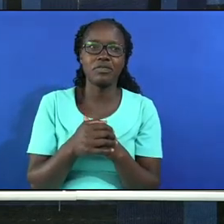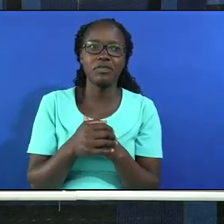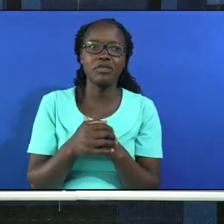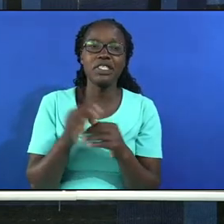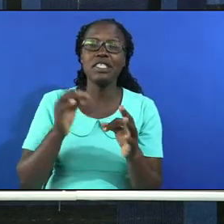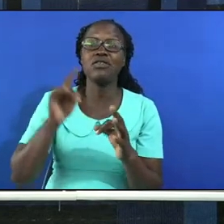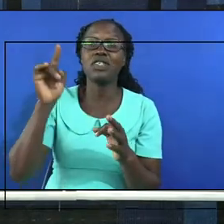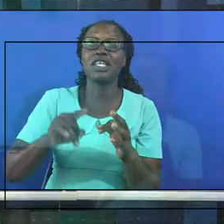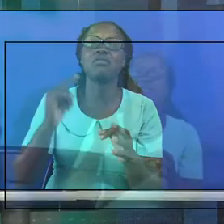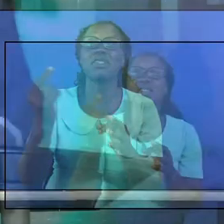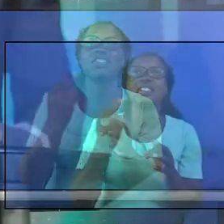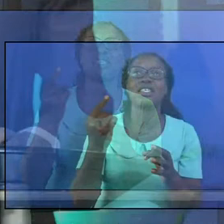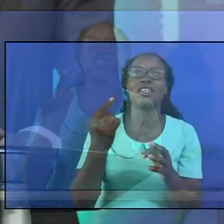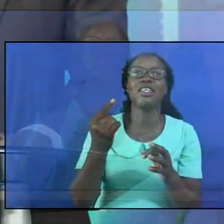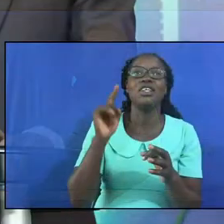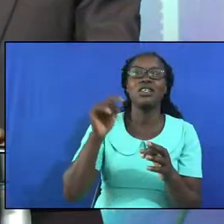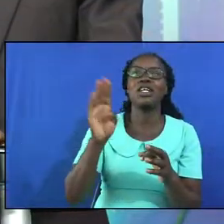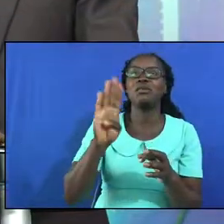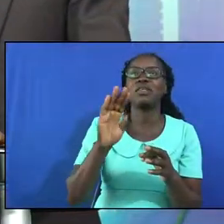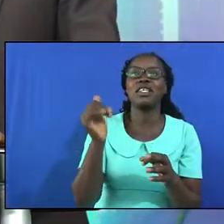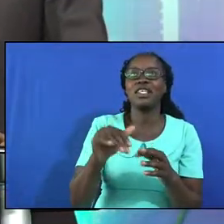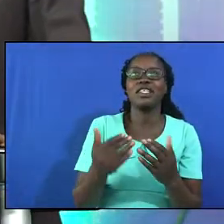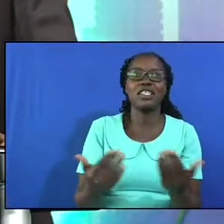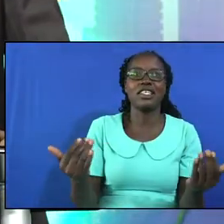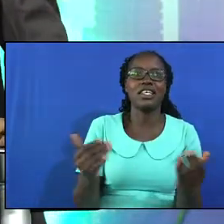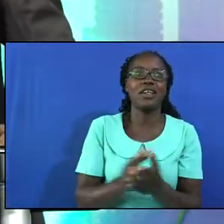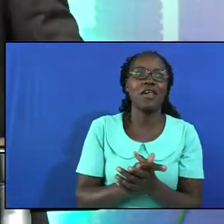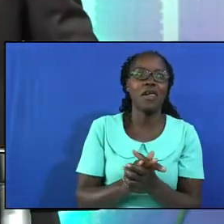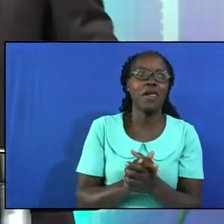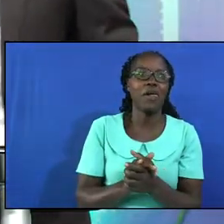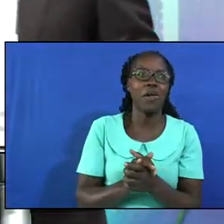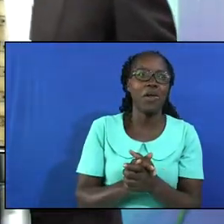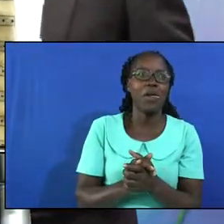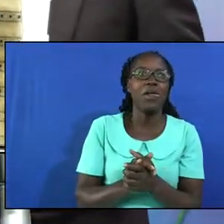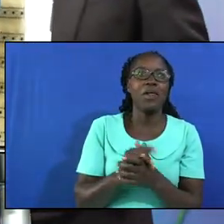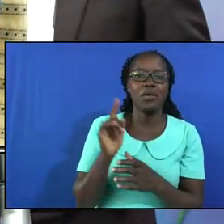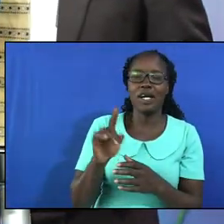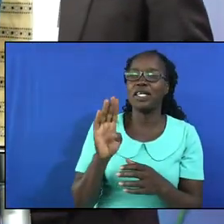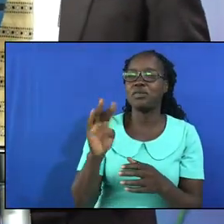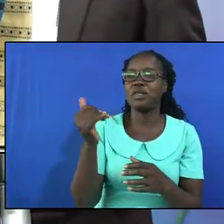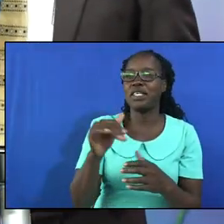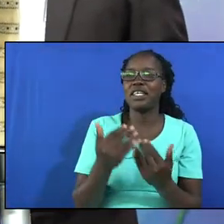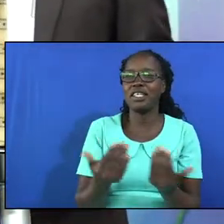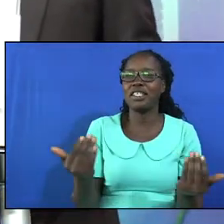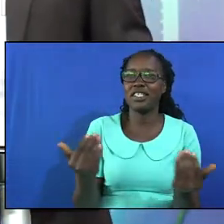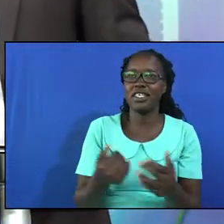Because if you can't be single, I can't hear you. If you can't be single,